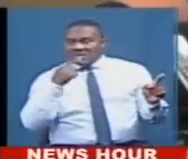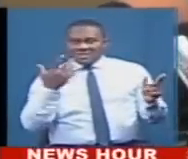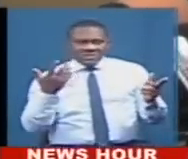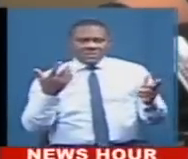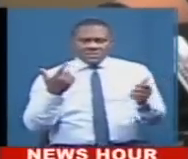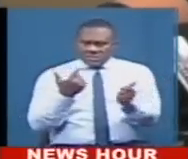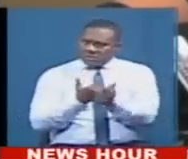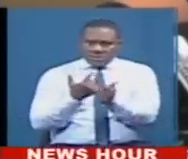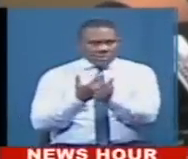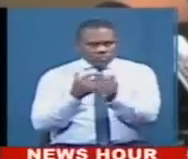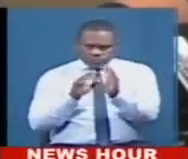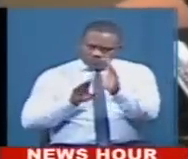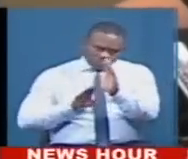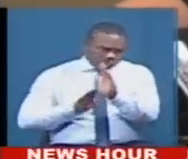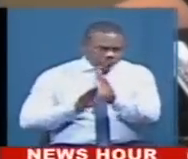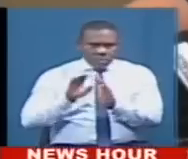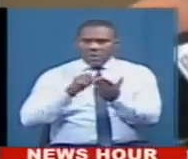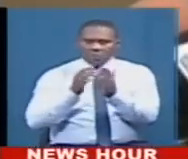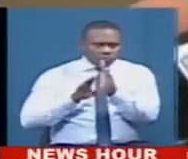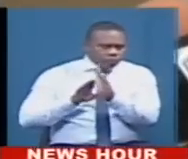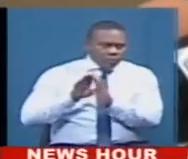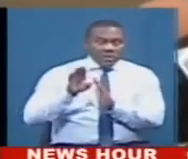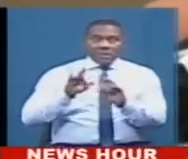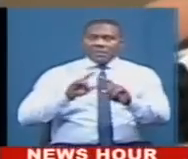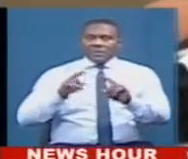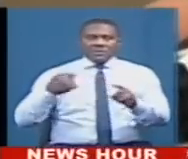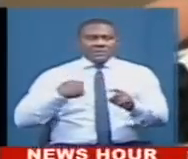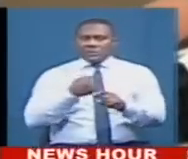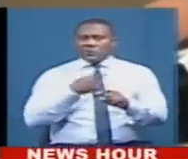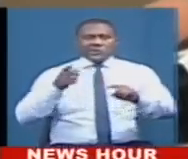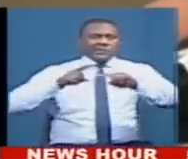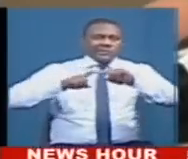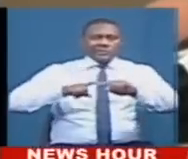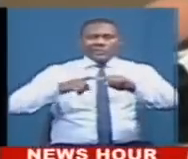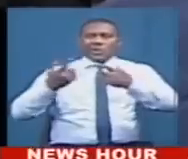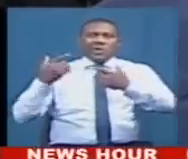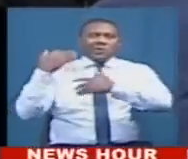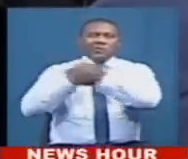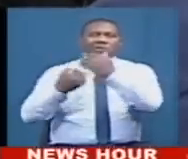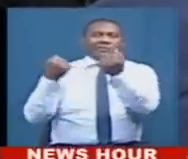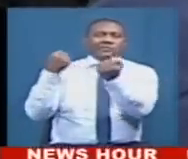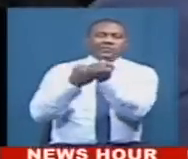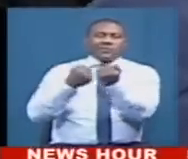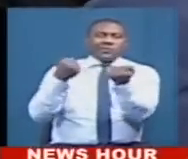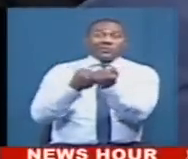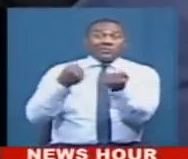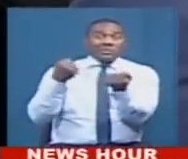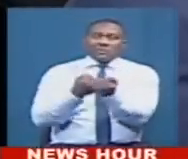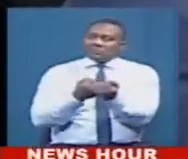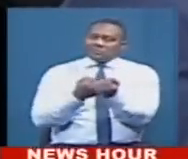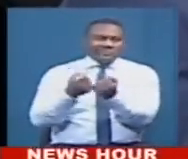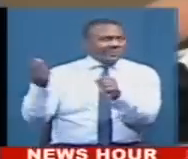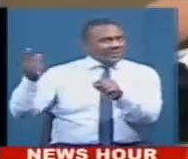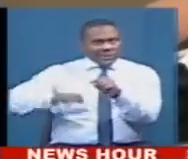despite the country's impressive economic growth, Ghana cannot continue to rely on external support, and therefore